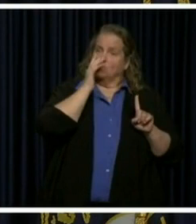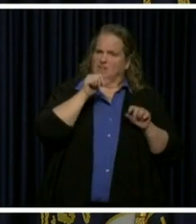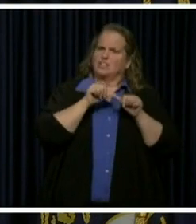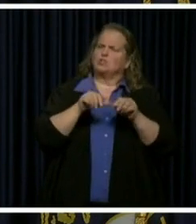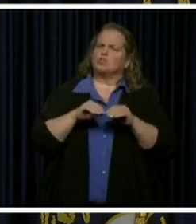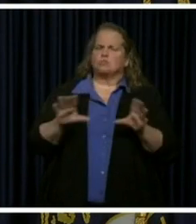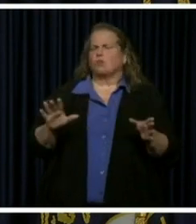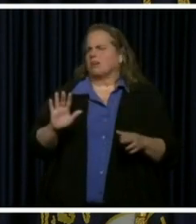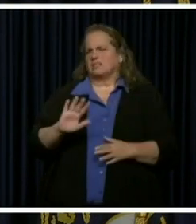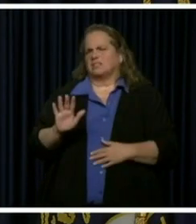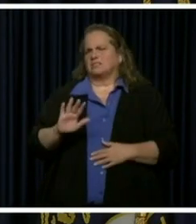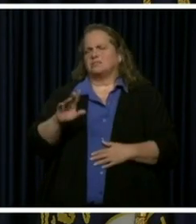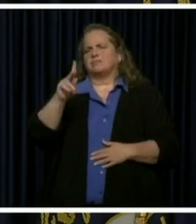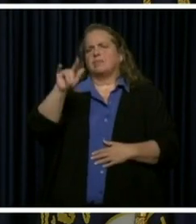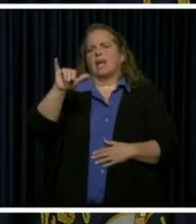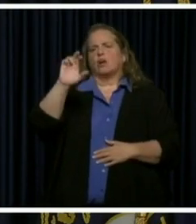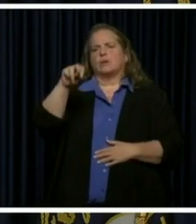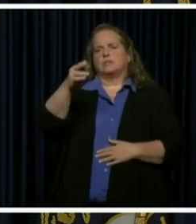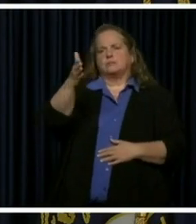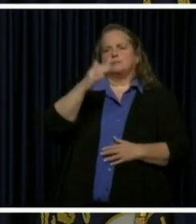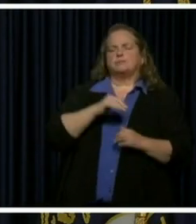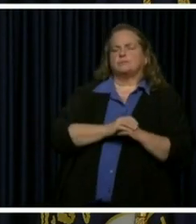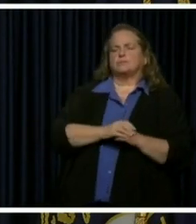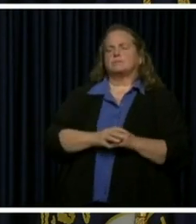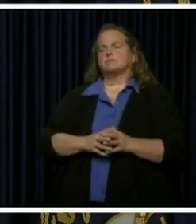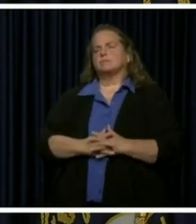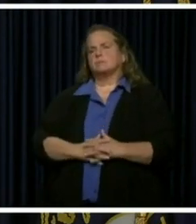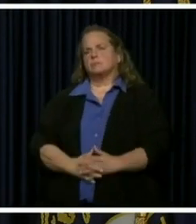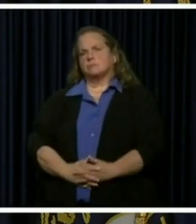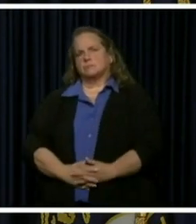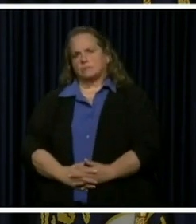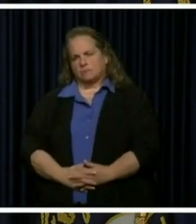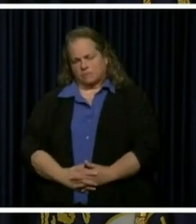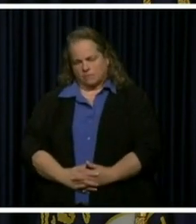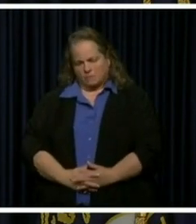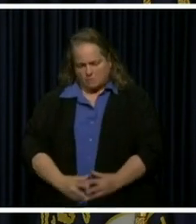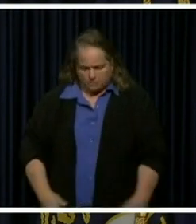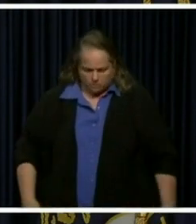Karen. In Lexington, they completed the list